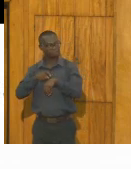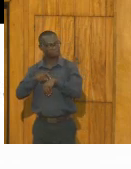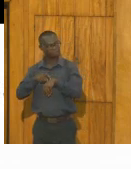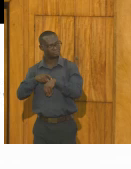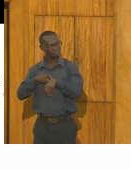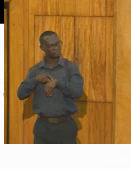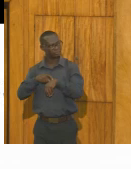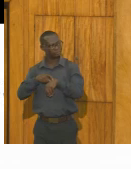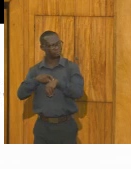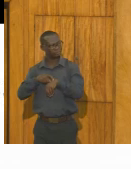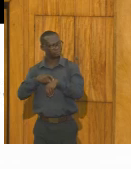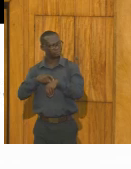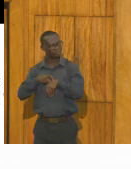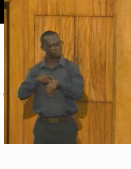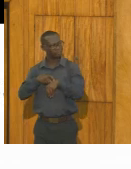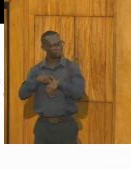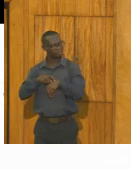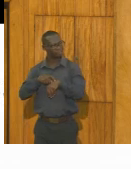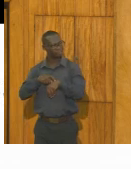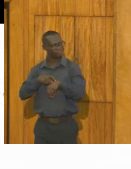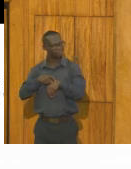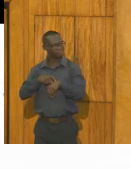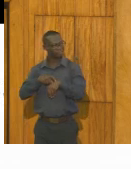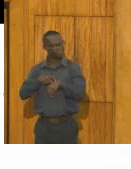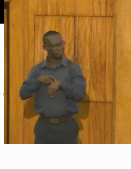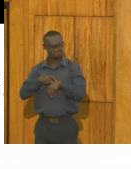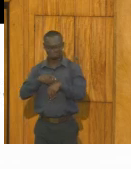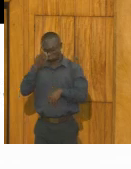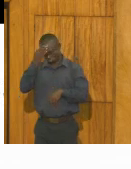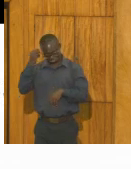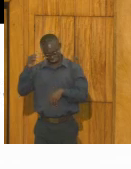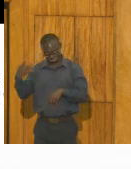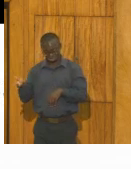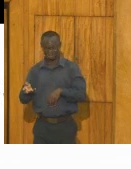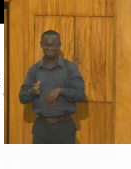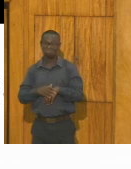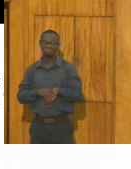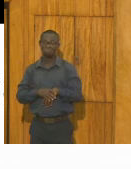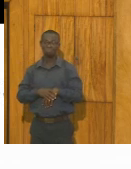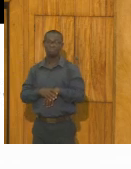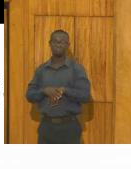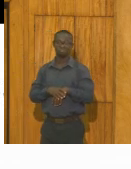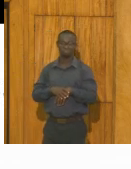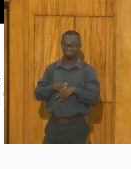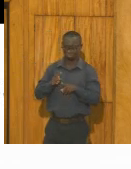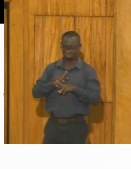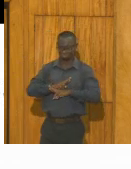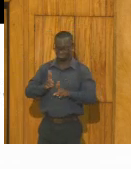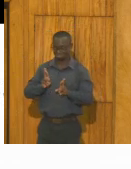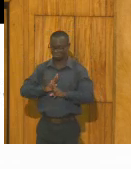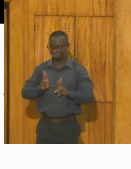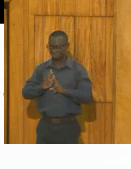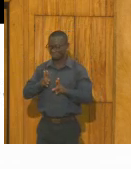was Biolin, is it standard? I cannot remember the name. That was available, and